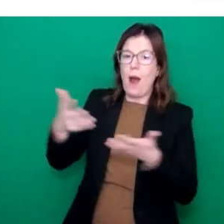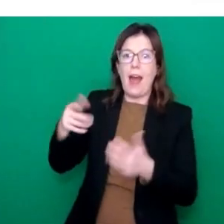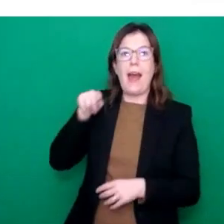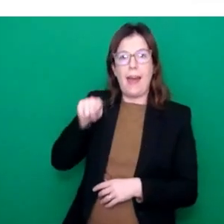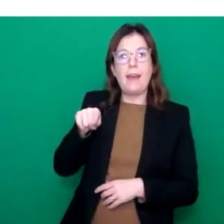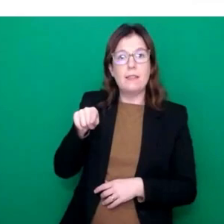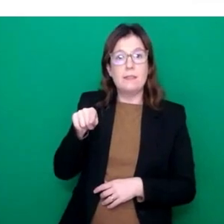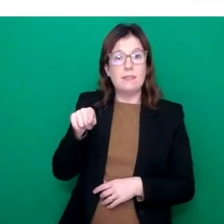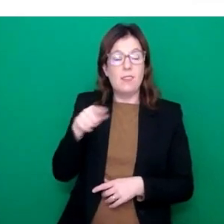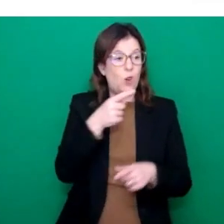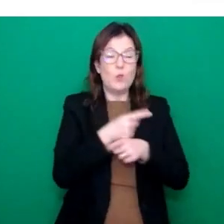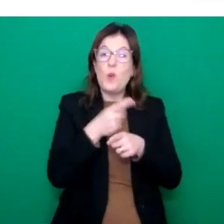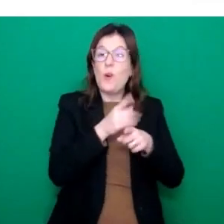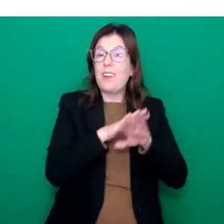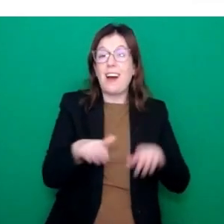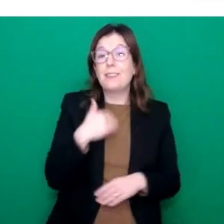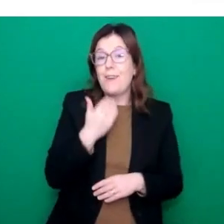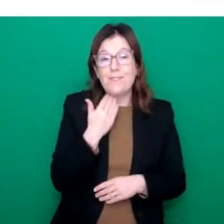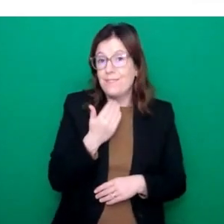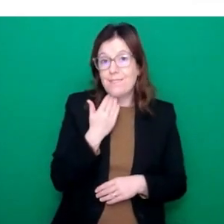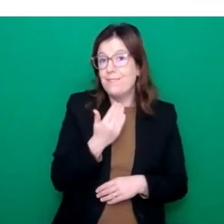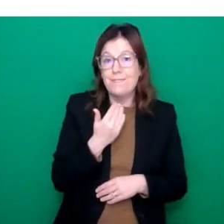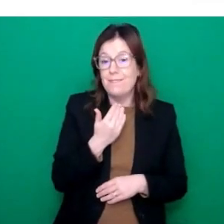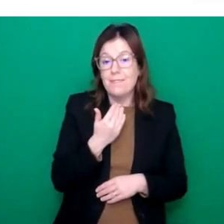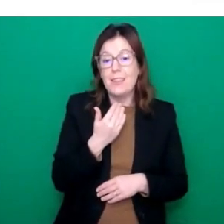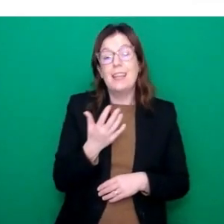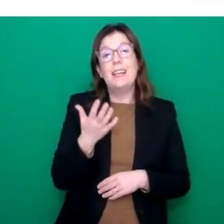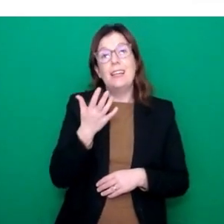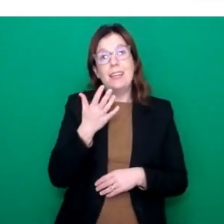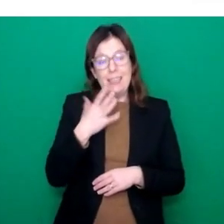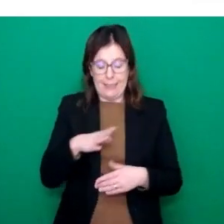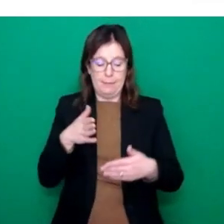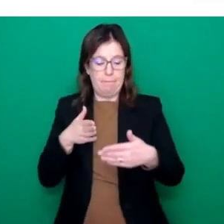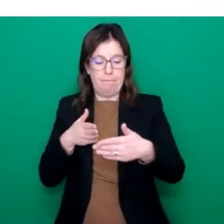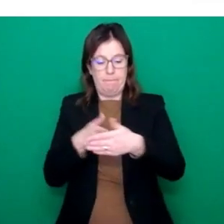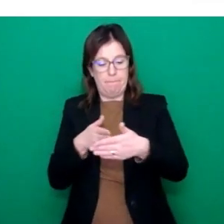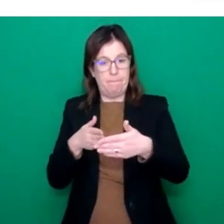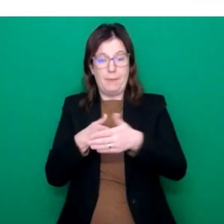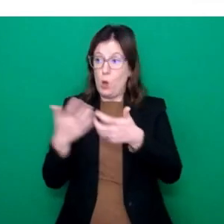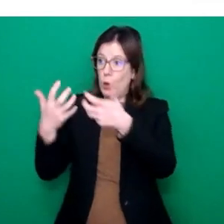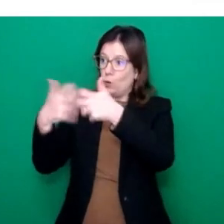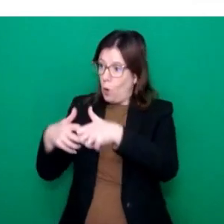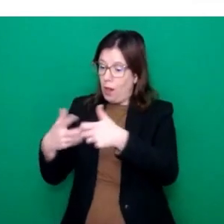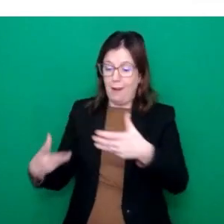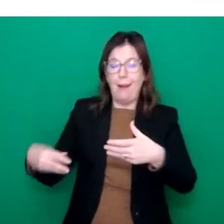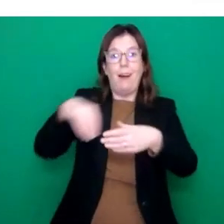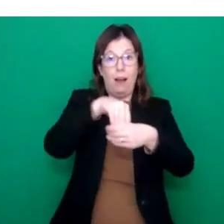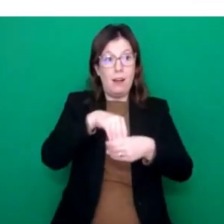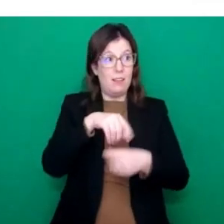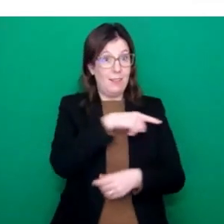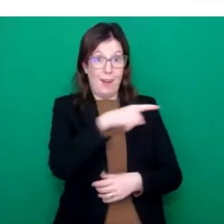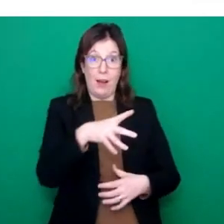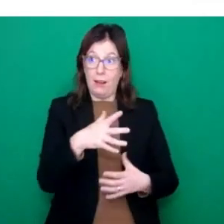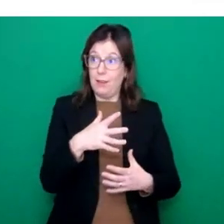frankly meaningless. So we really need to think about what is in the way of us applying these tools. There may be a will, but